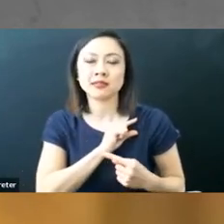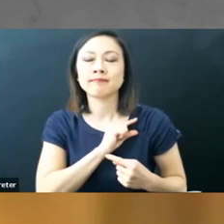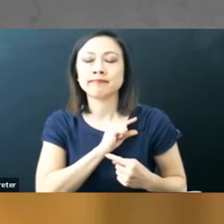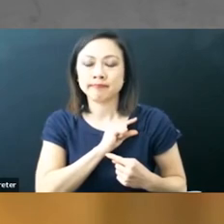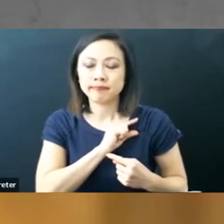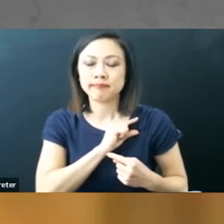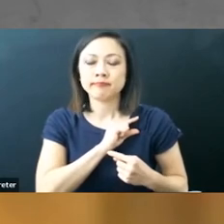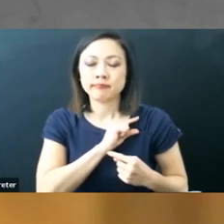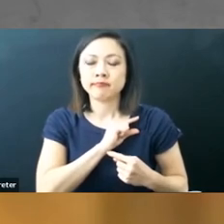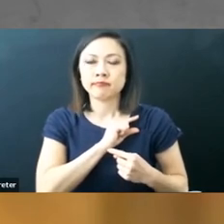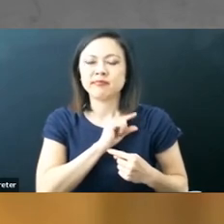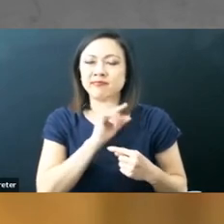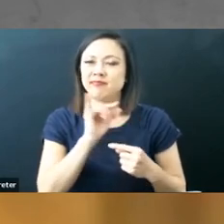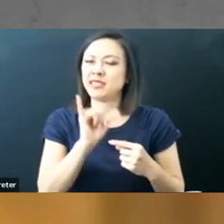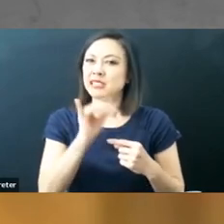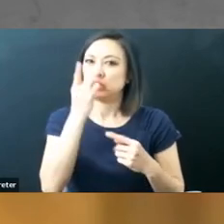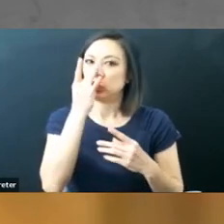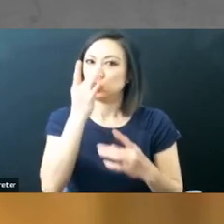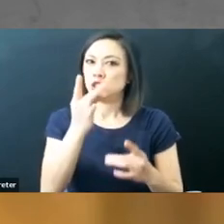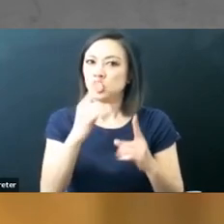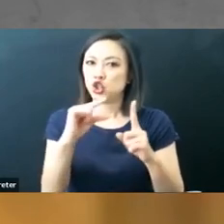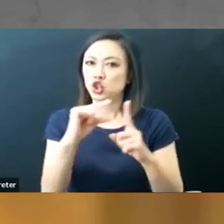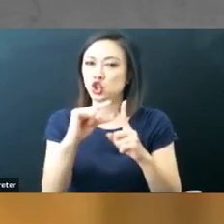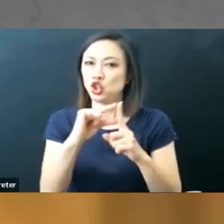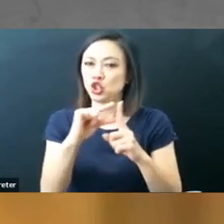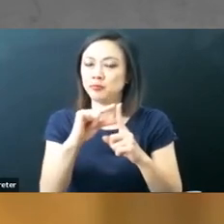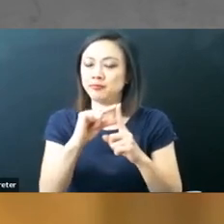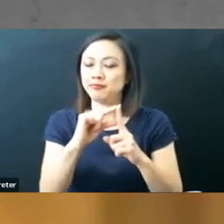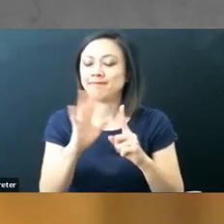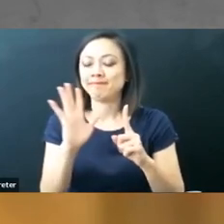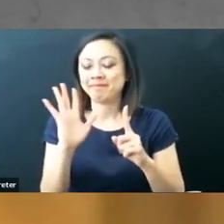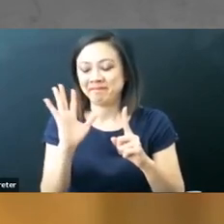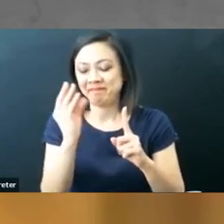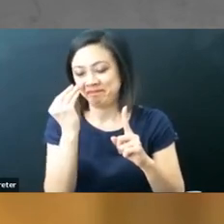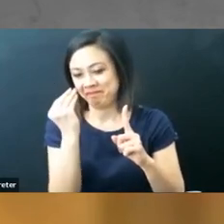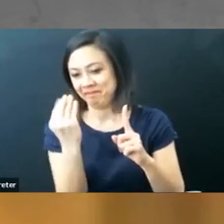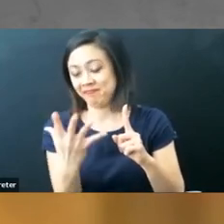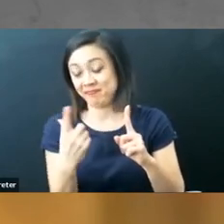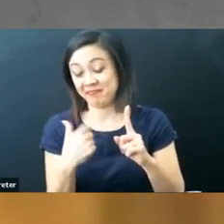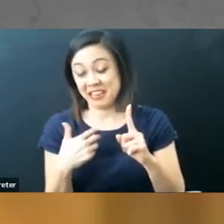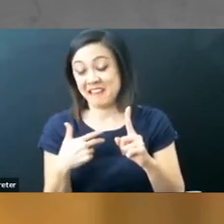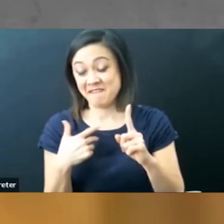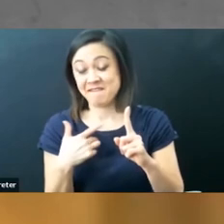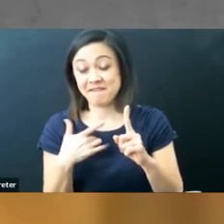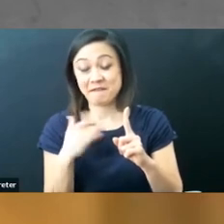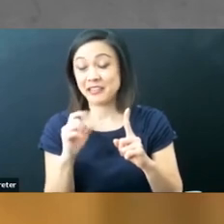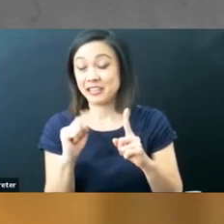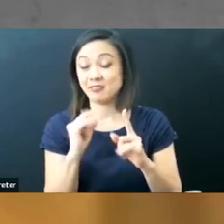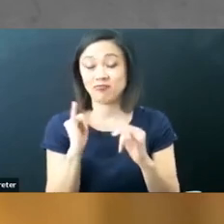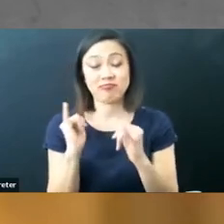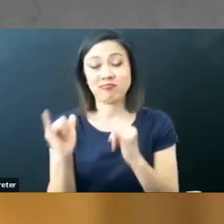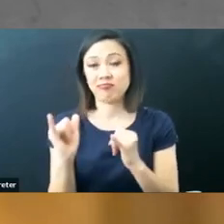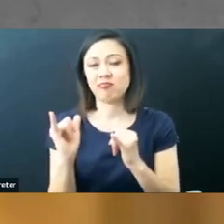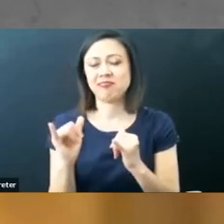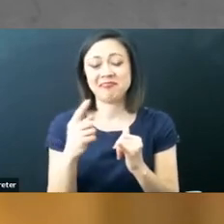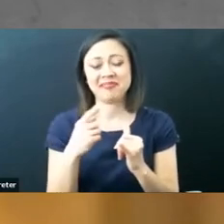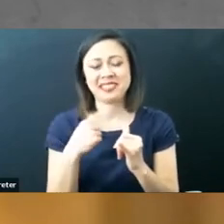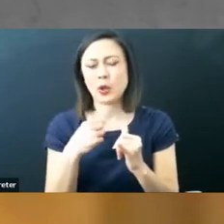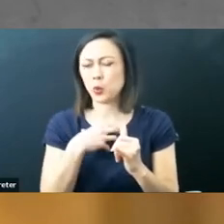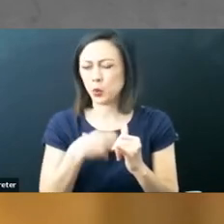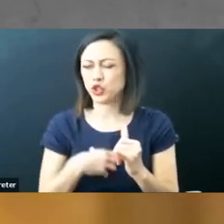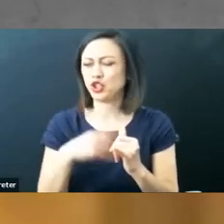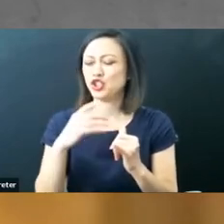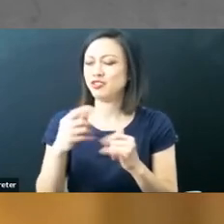It's an interesting term. I hate to say I most certainly feel it. It's like, shouldn't it be another term? But